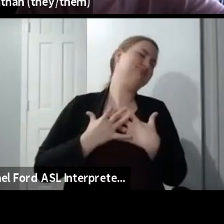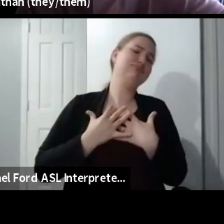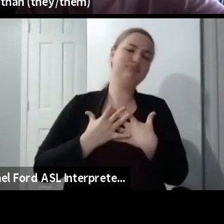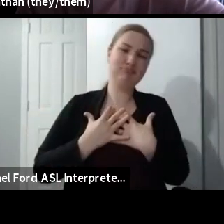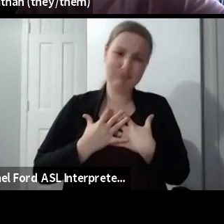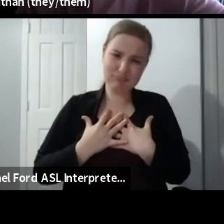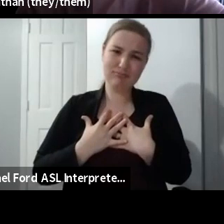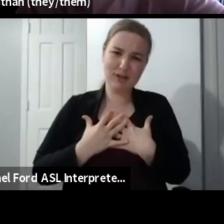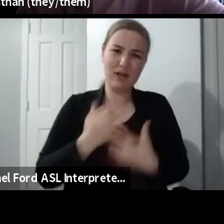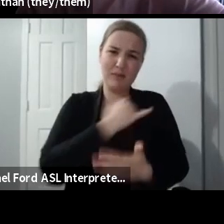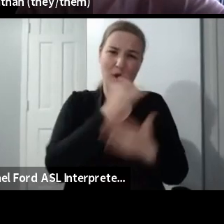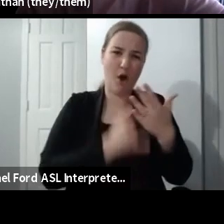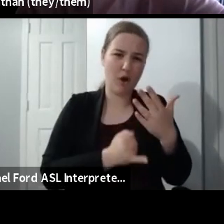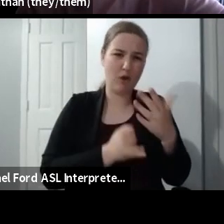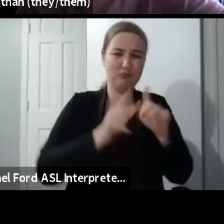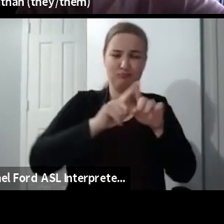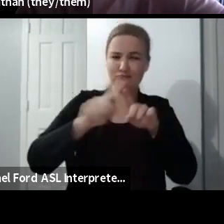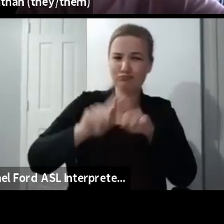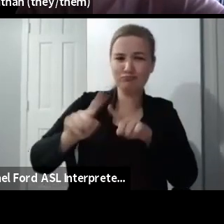yeah,